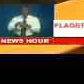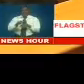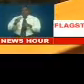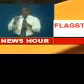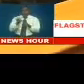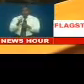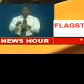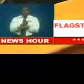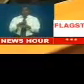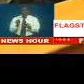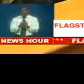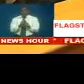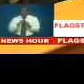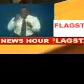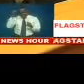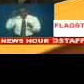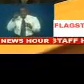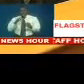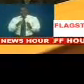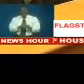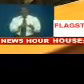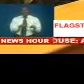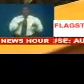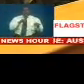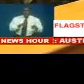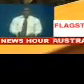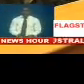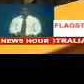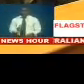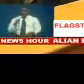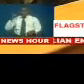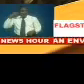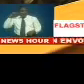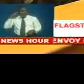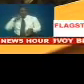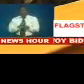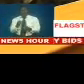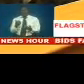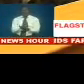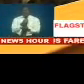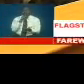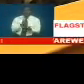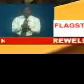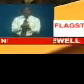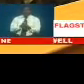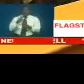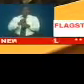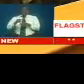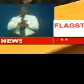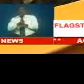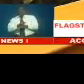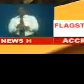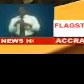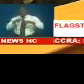agendas with like-minded states such as Australia. Mining in our economy shouldn't just be an extractive industry that